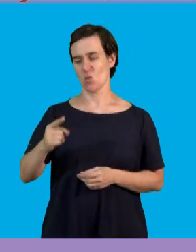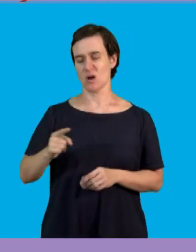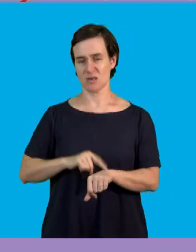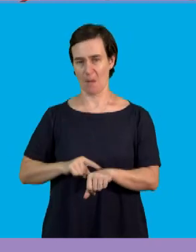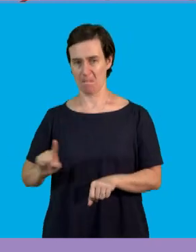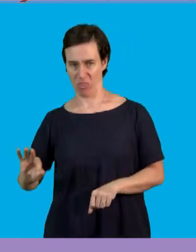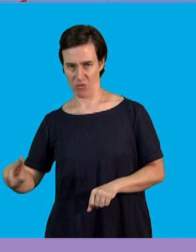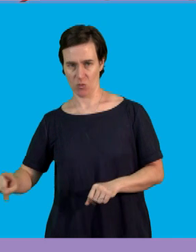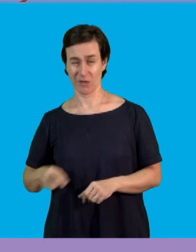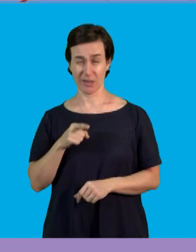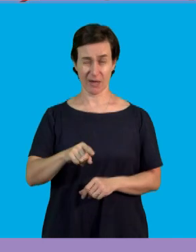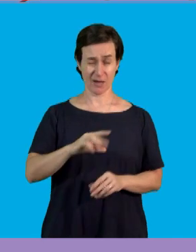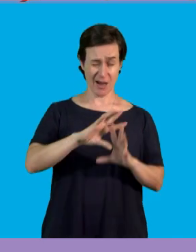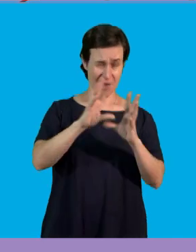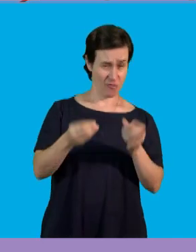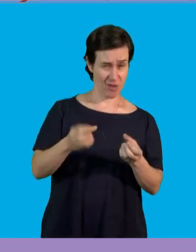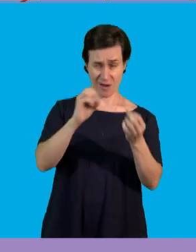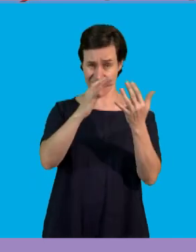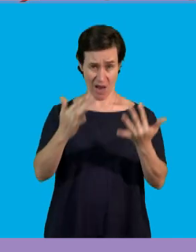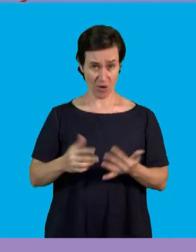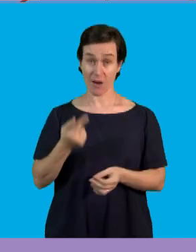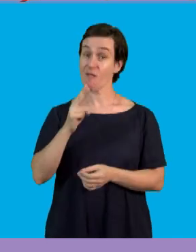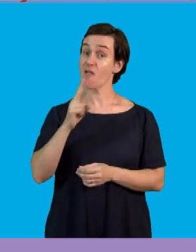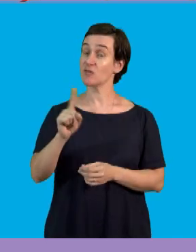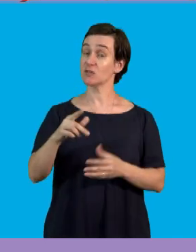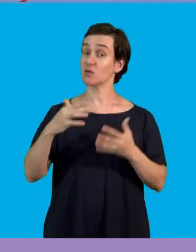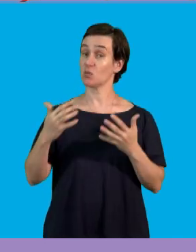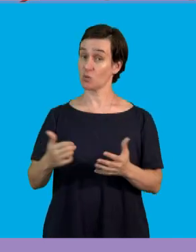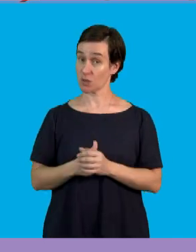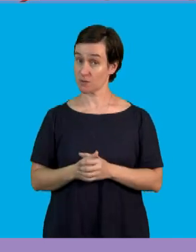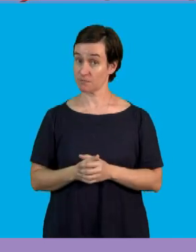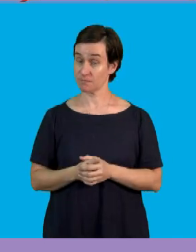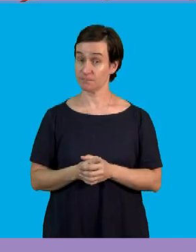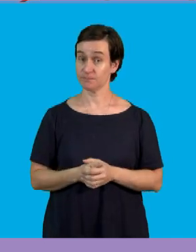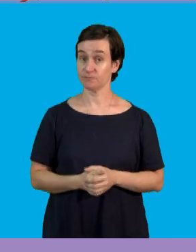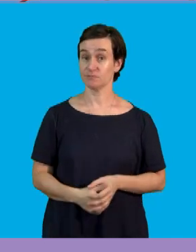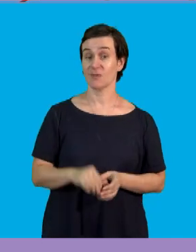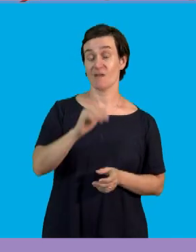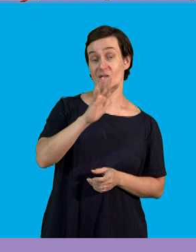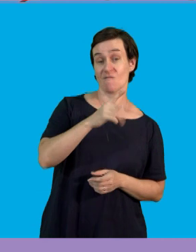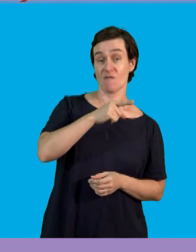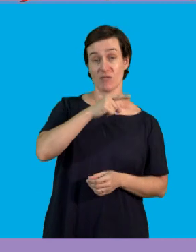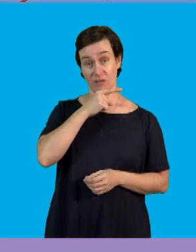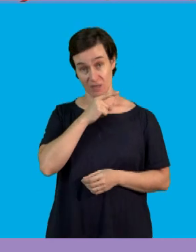once. When you punch that all into your calculator, that is going to give you an answer of